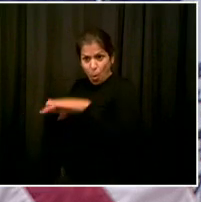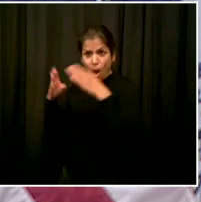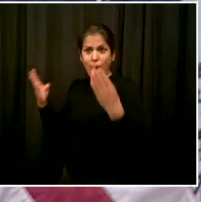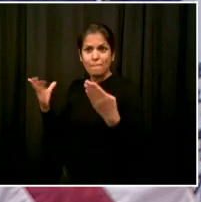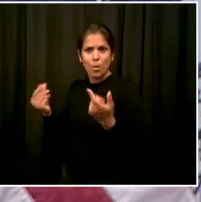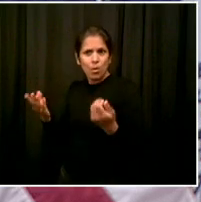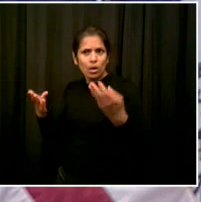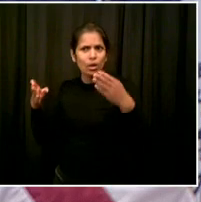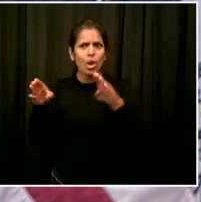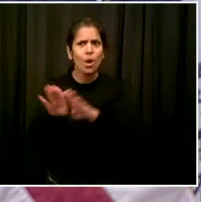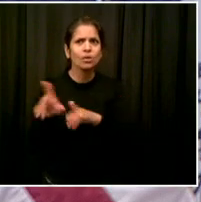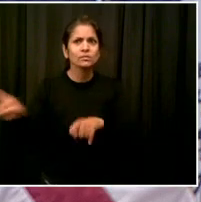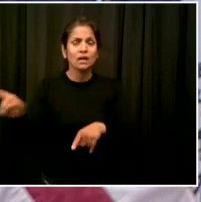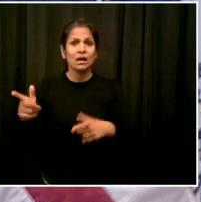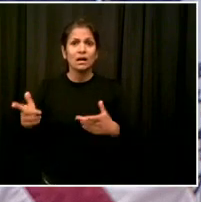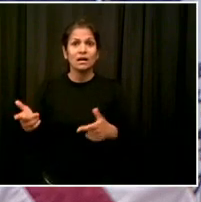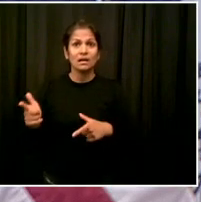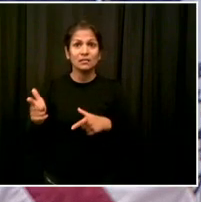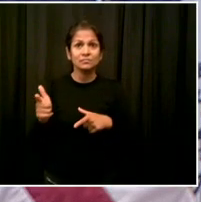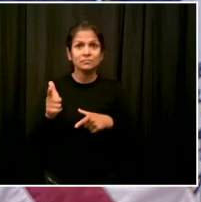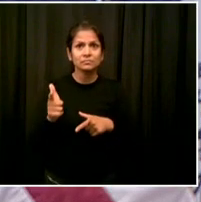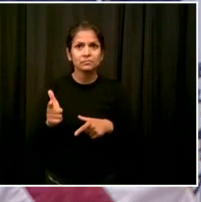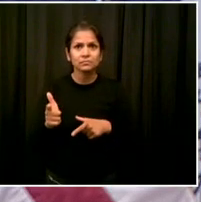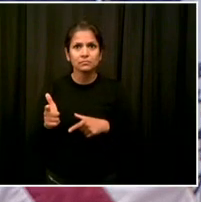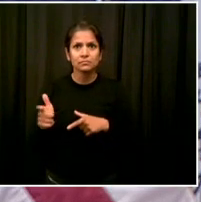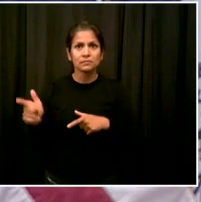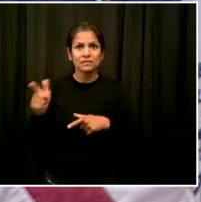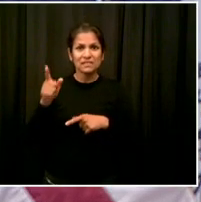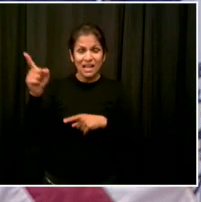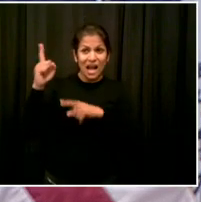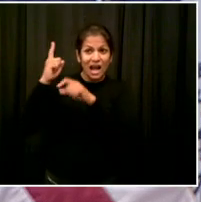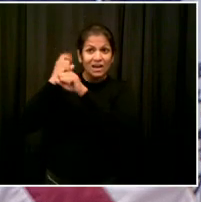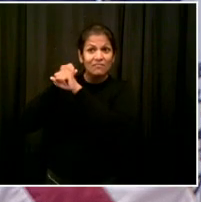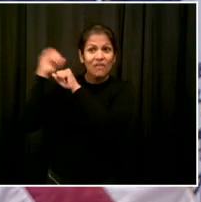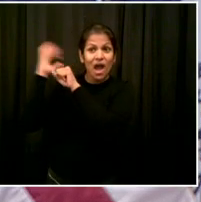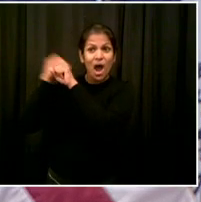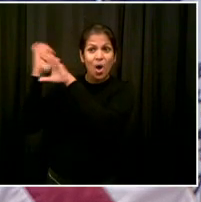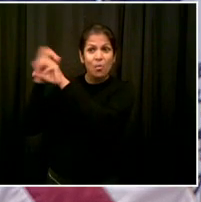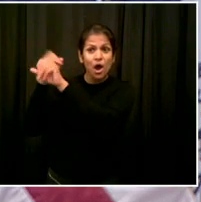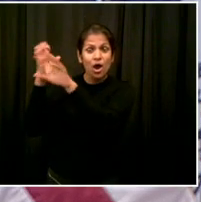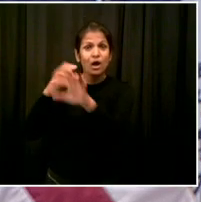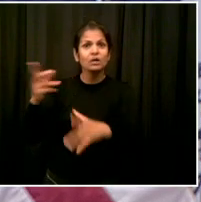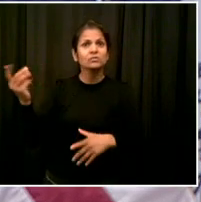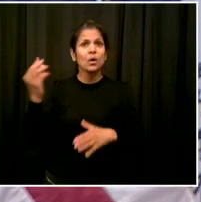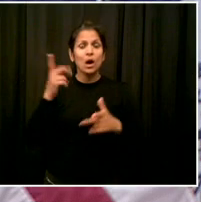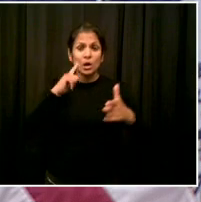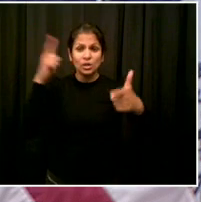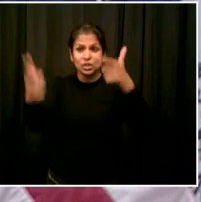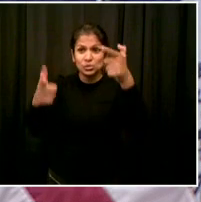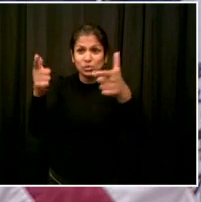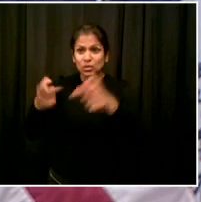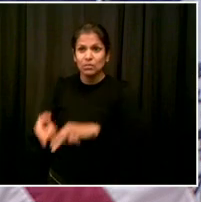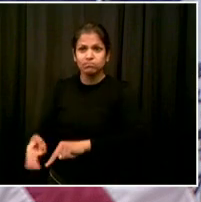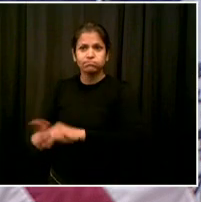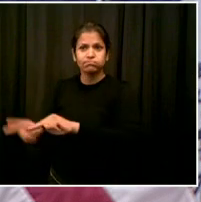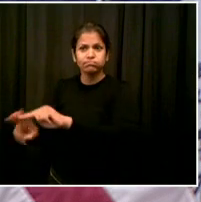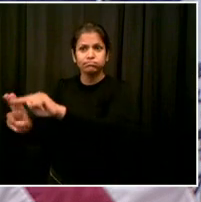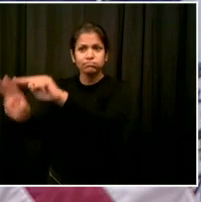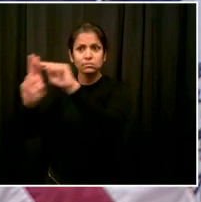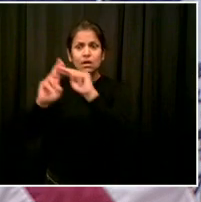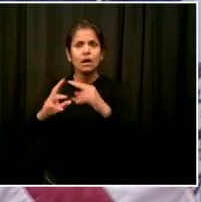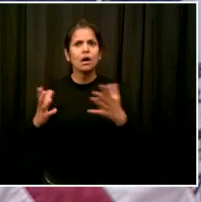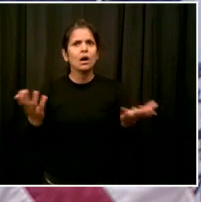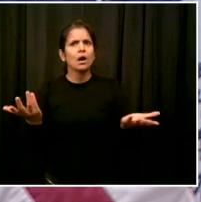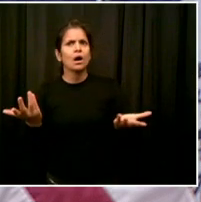quality of life. We've got shootings going on. There's no theater. None of the amenities that New Yorkers have